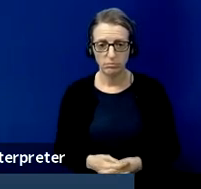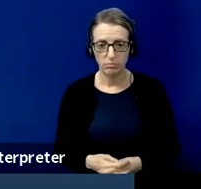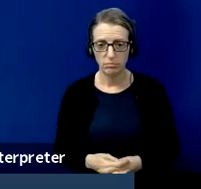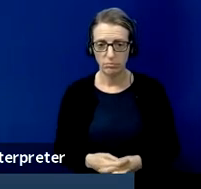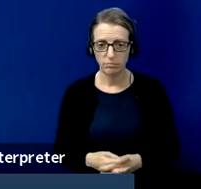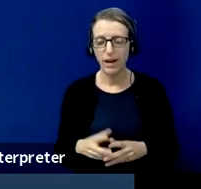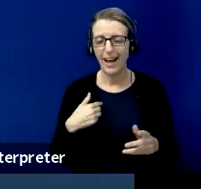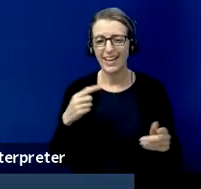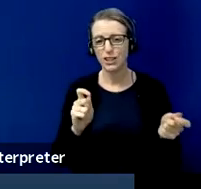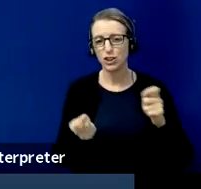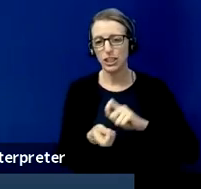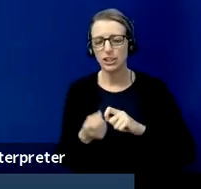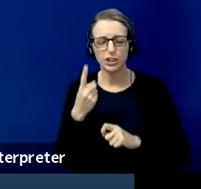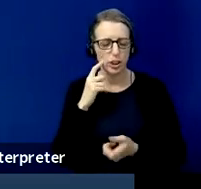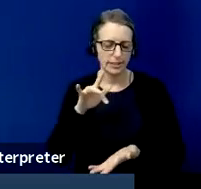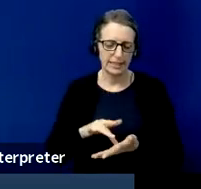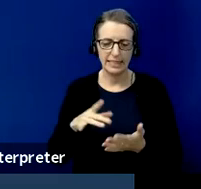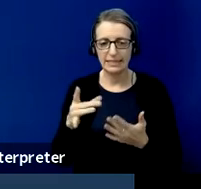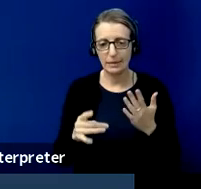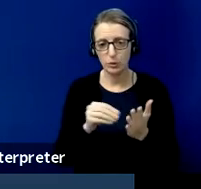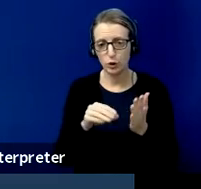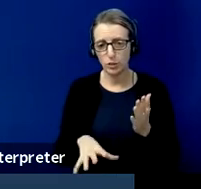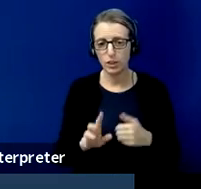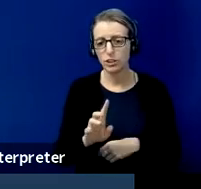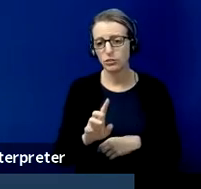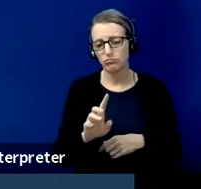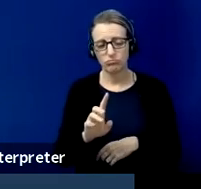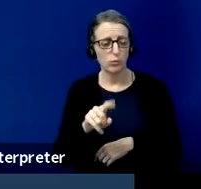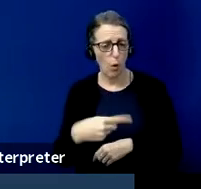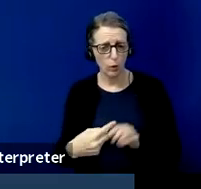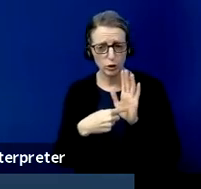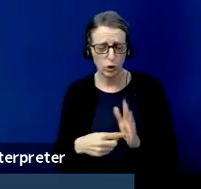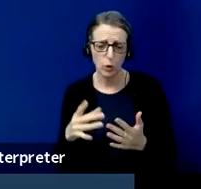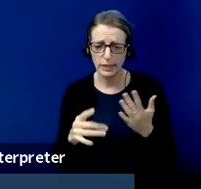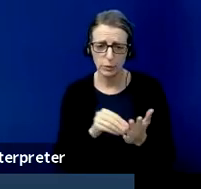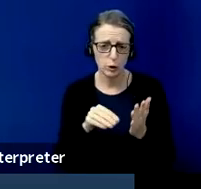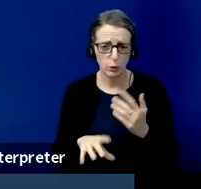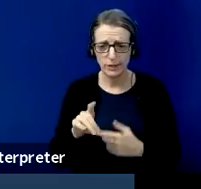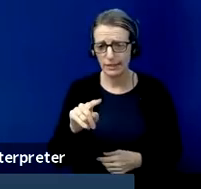So I changed it and I just clicked on my sample student, so it's only showing my sample student's data.